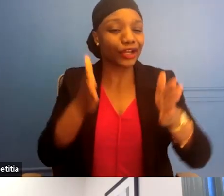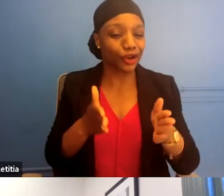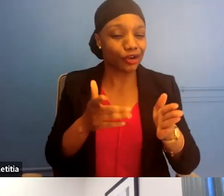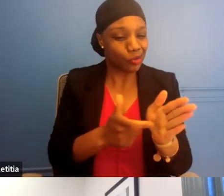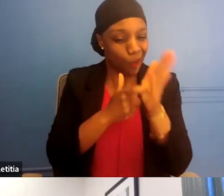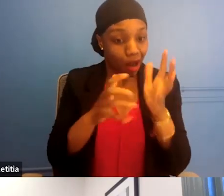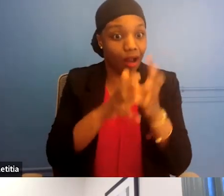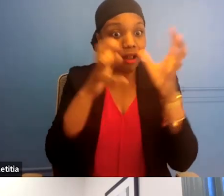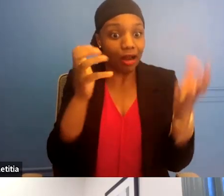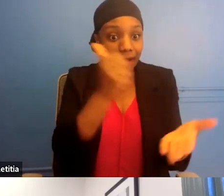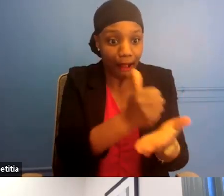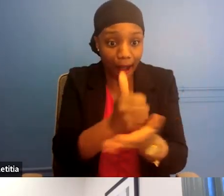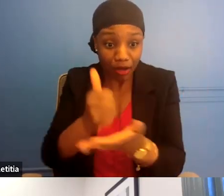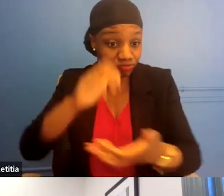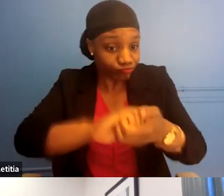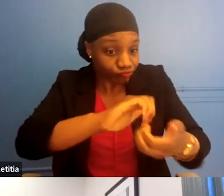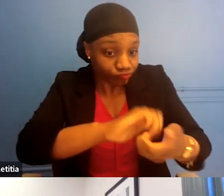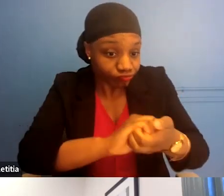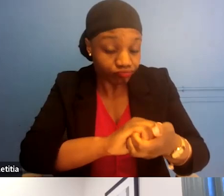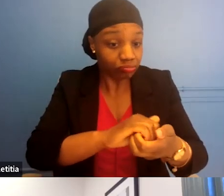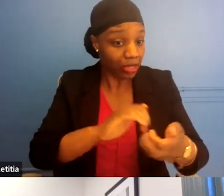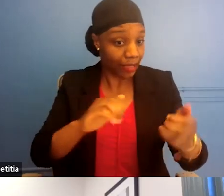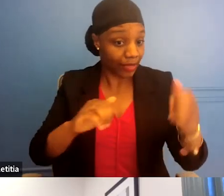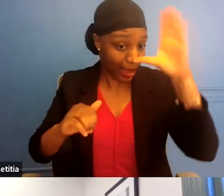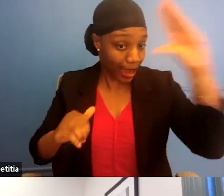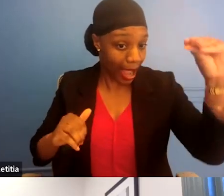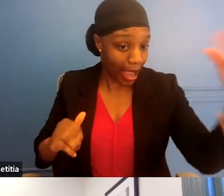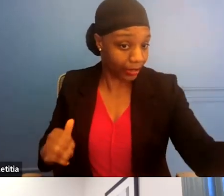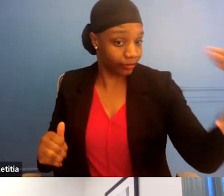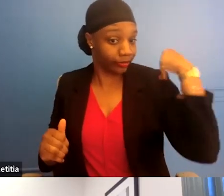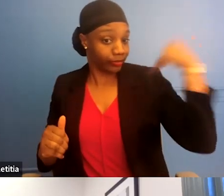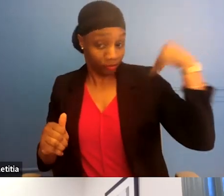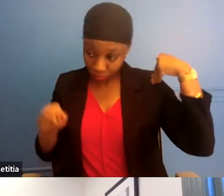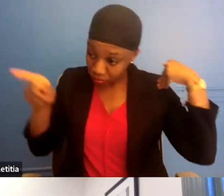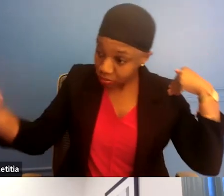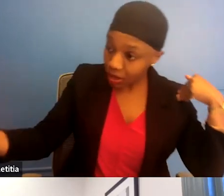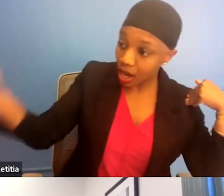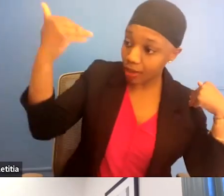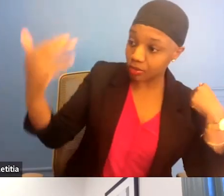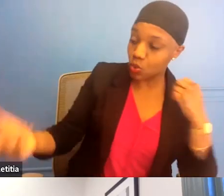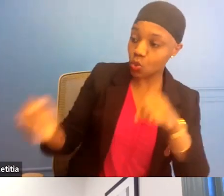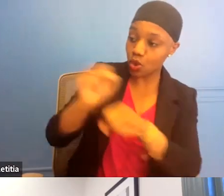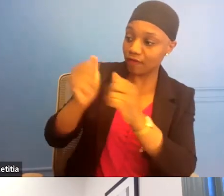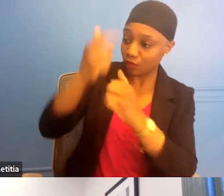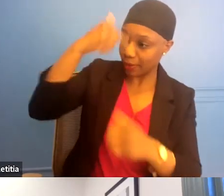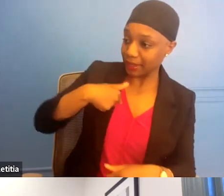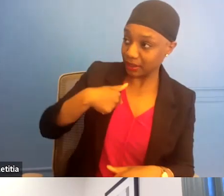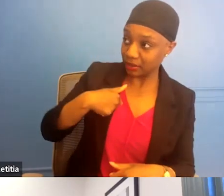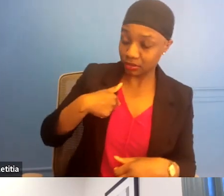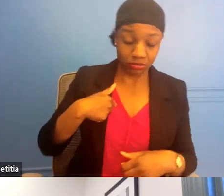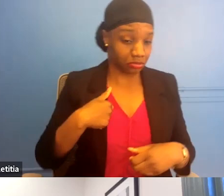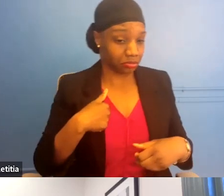we had worked together on a few projects, and he kind of tapped me on the shoulder and said, hey, why don't you come work for me? And I worked with him